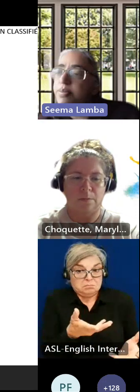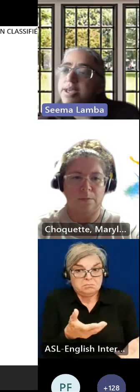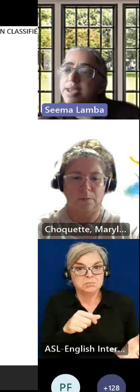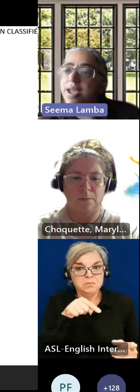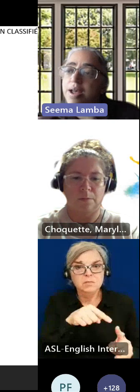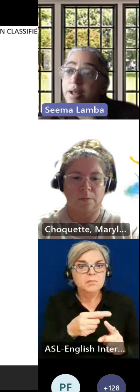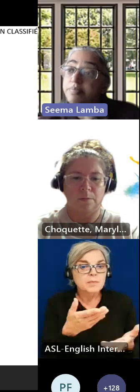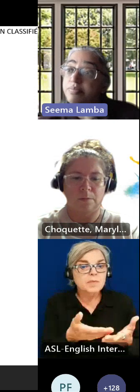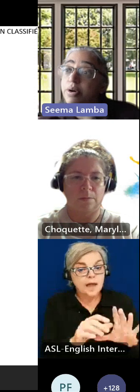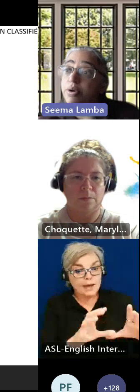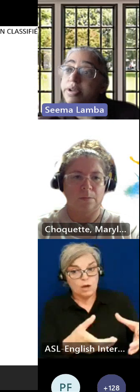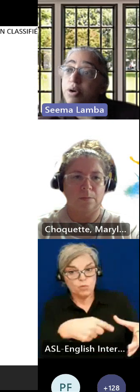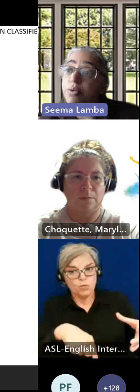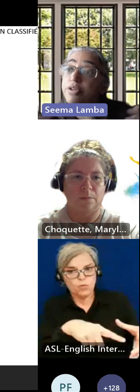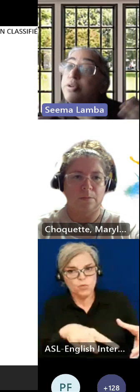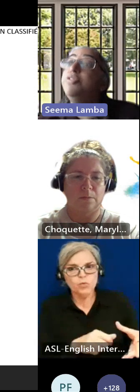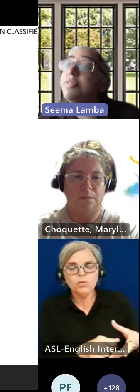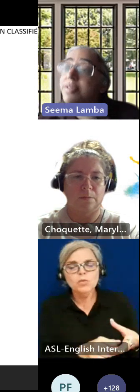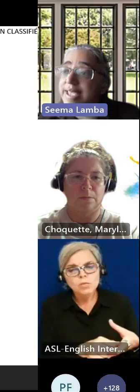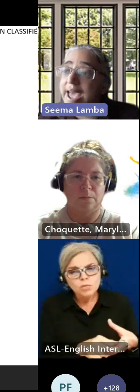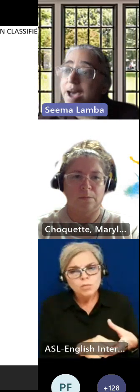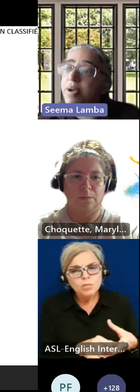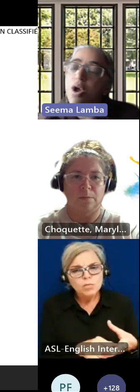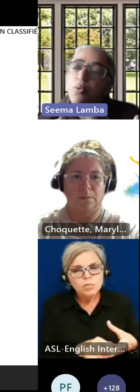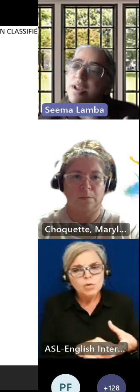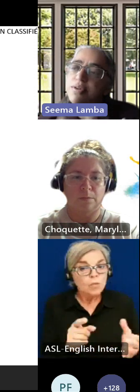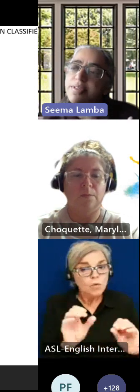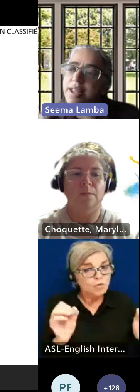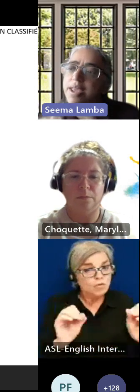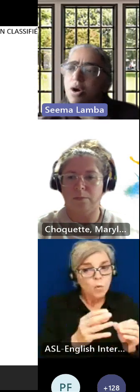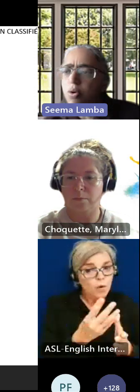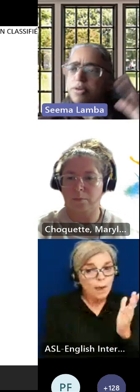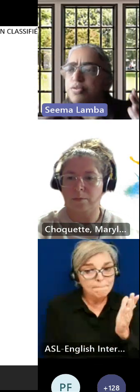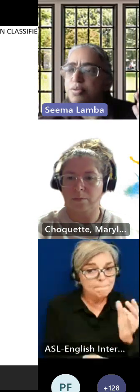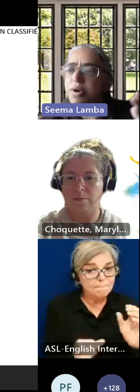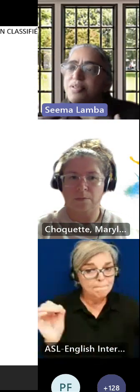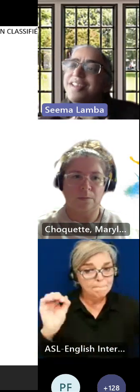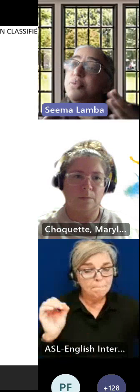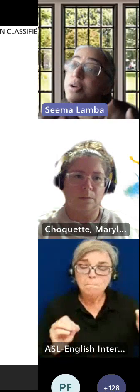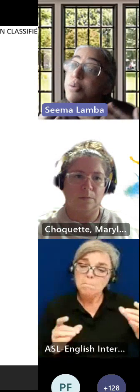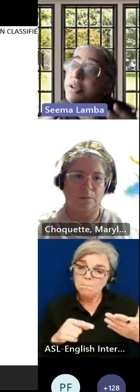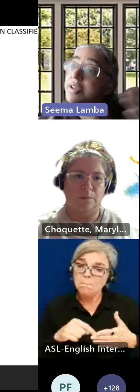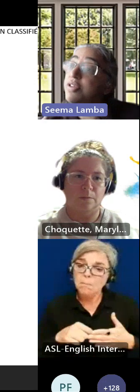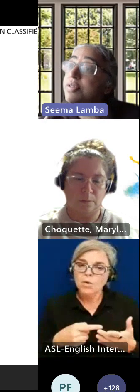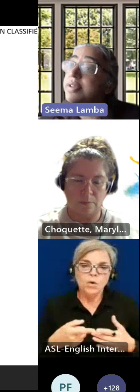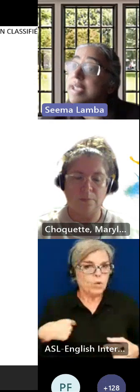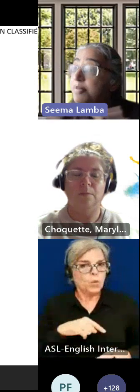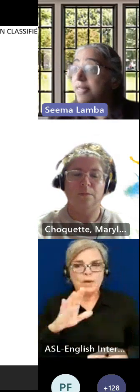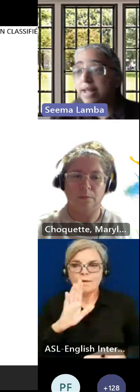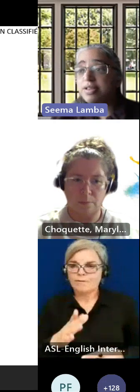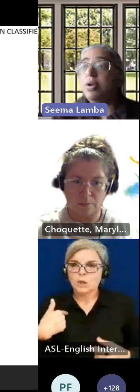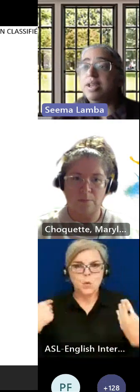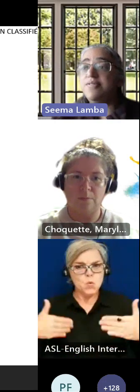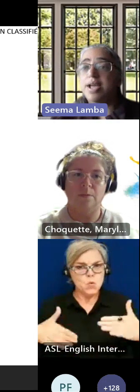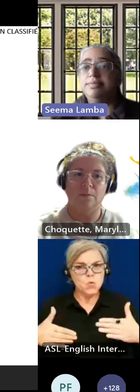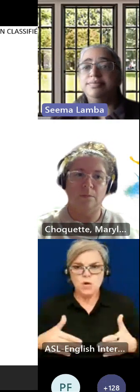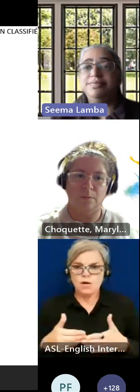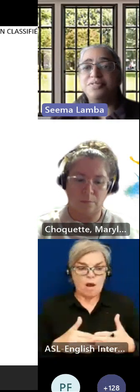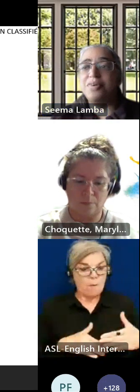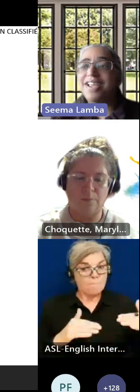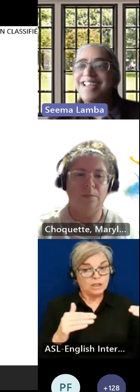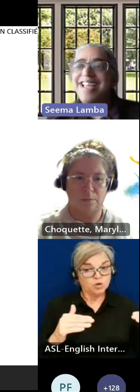there seems to be, there isn't a gap. We never say like, oh, they're overrepresented. We just say there isn't a gap, and that's